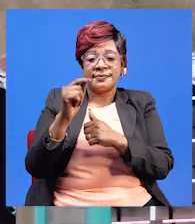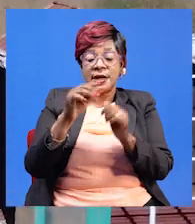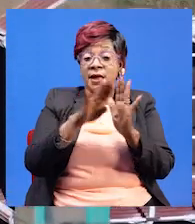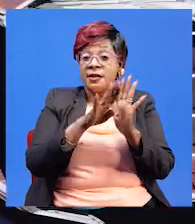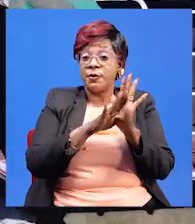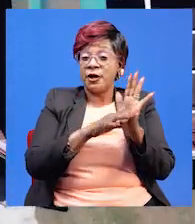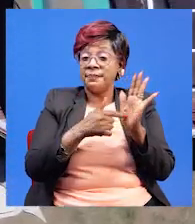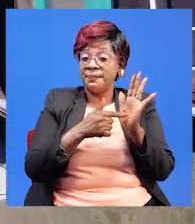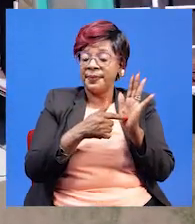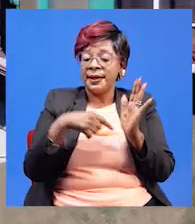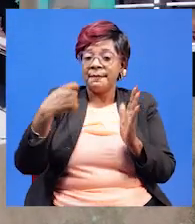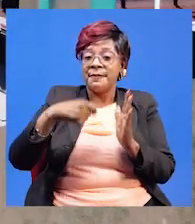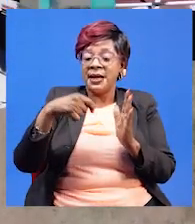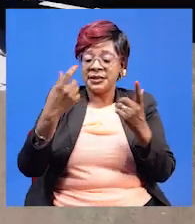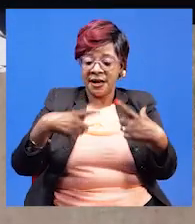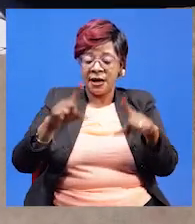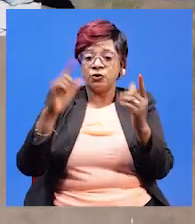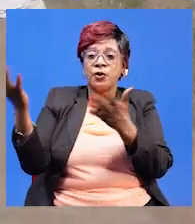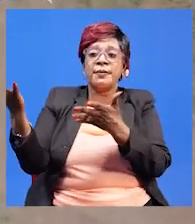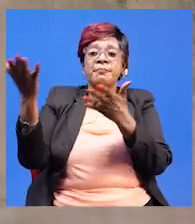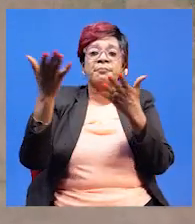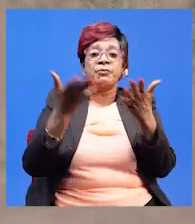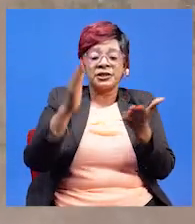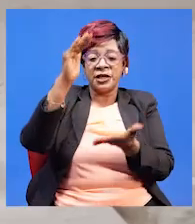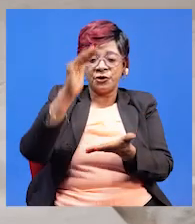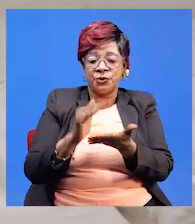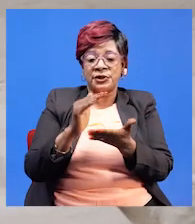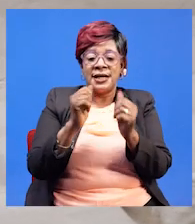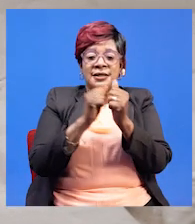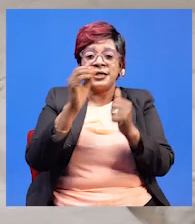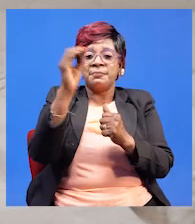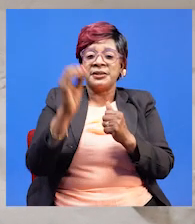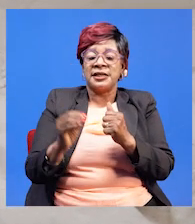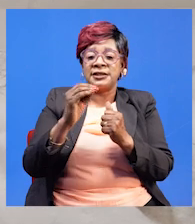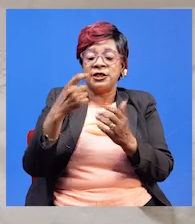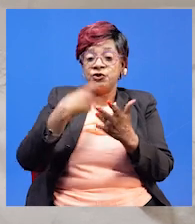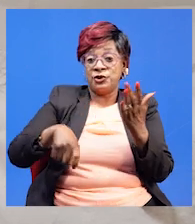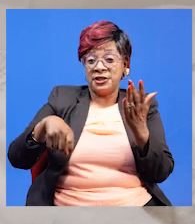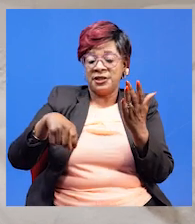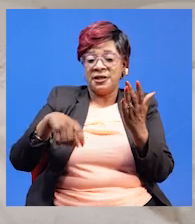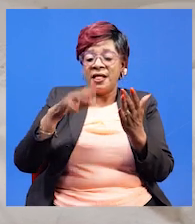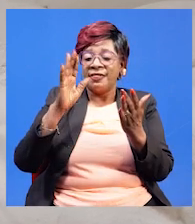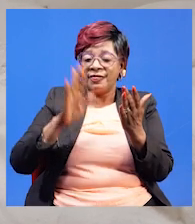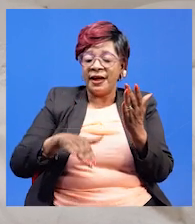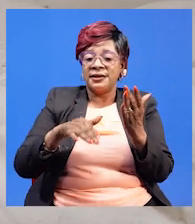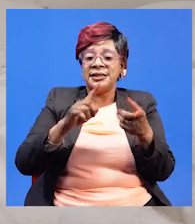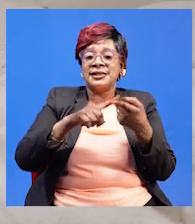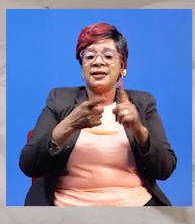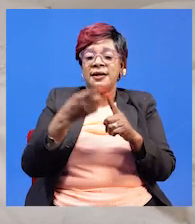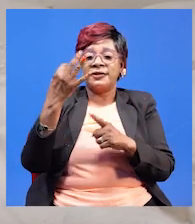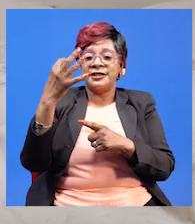In the program, millers are allowed to import wheat at a reduced 10% duty instead of the